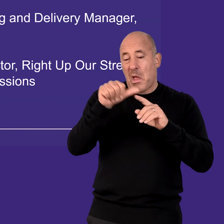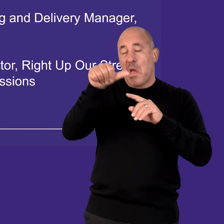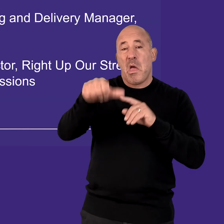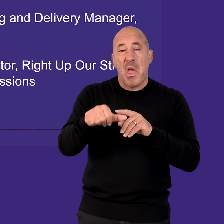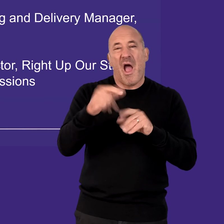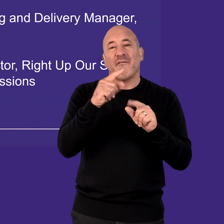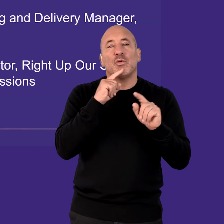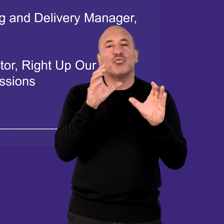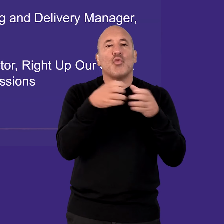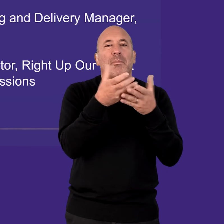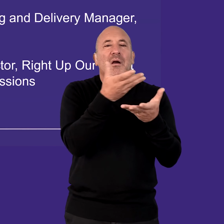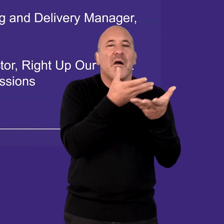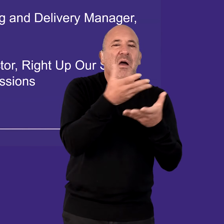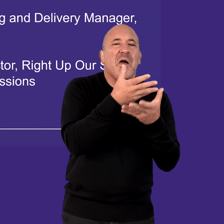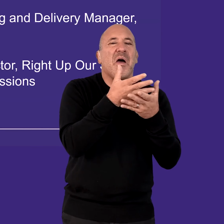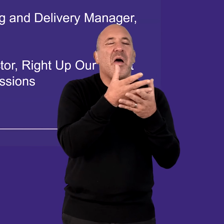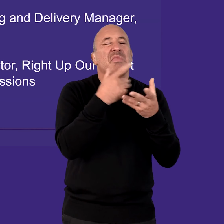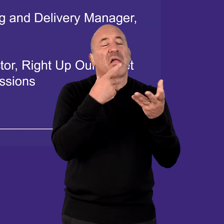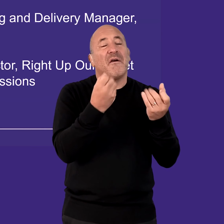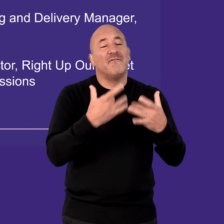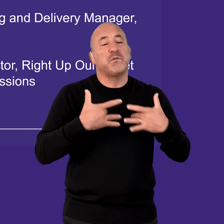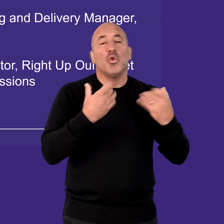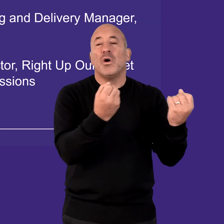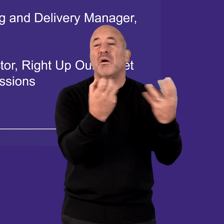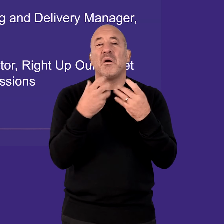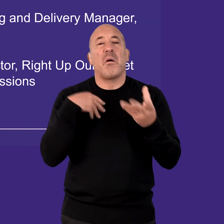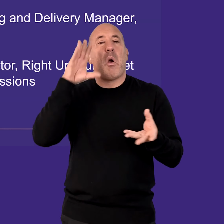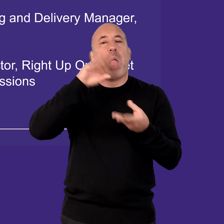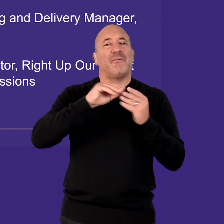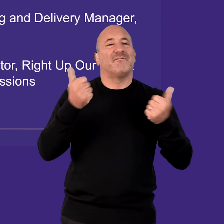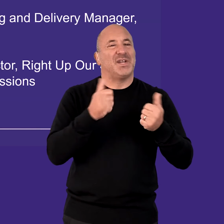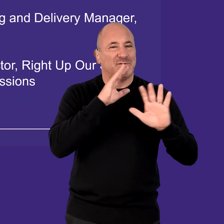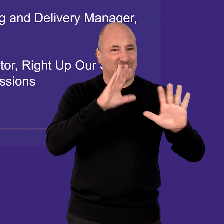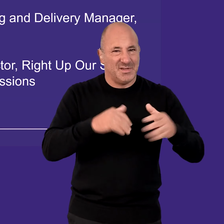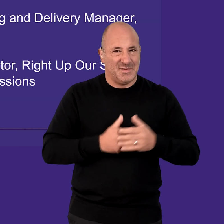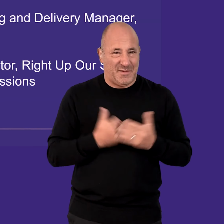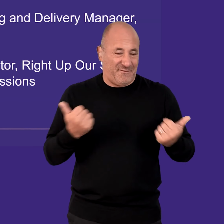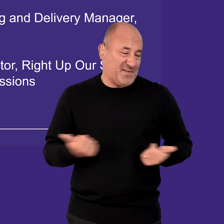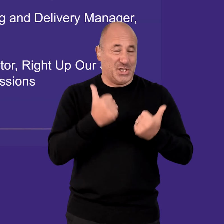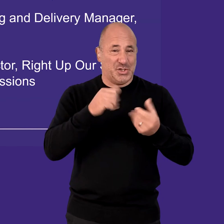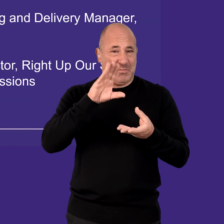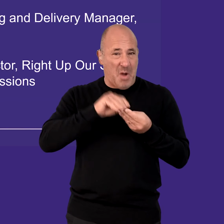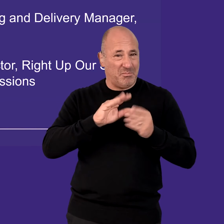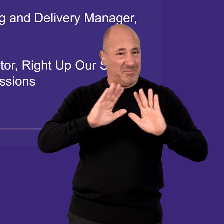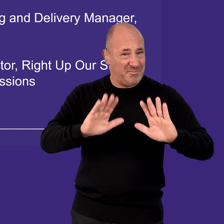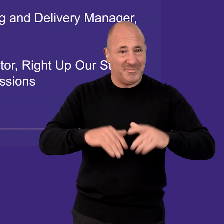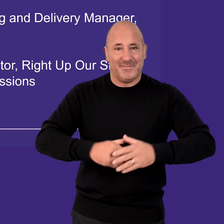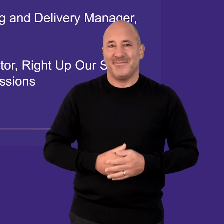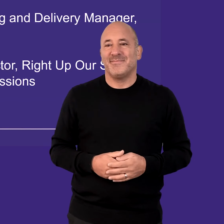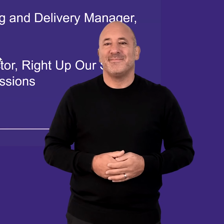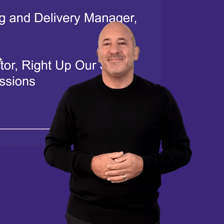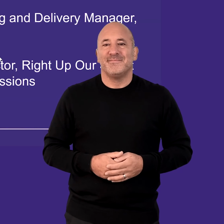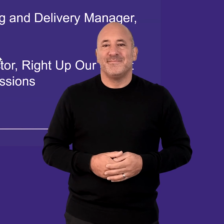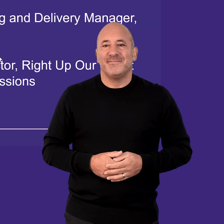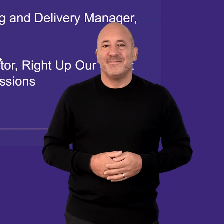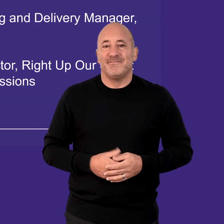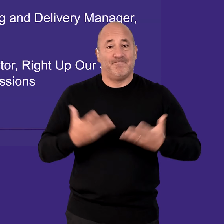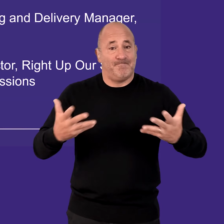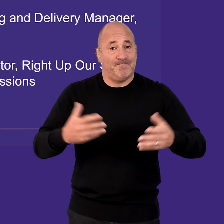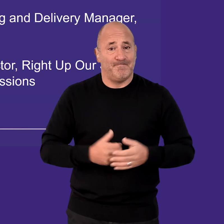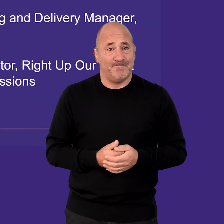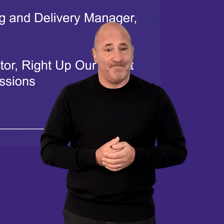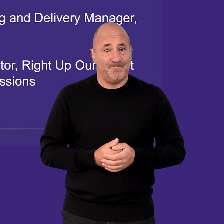Our Street, followed by some small group discussions, and then we'll have closing thoughts, and then we'll close at around 12:30.